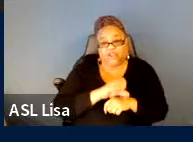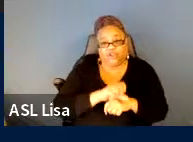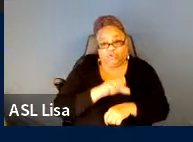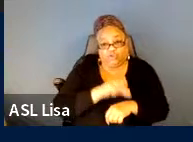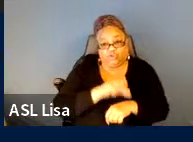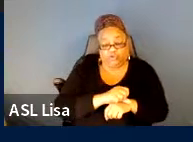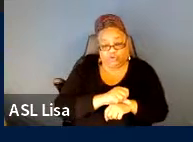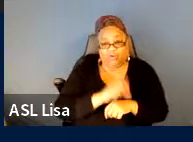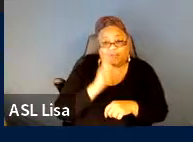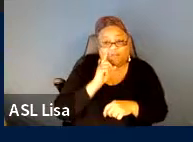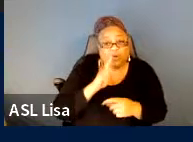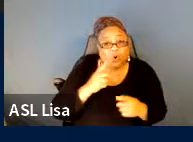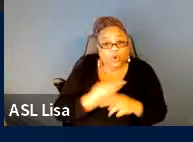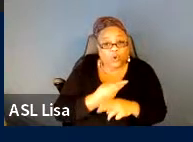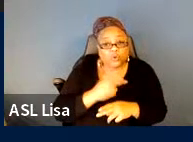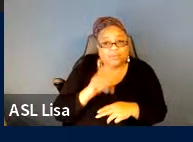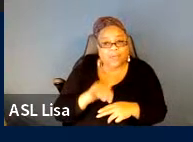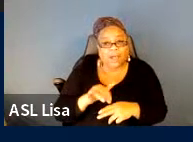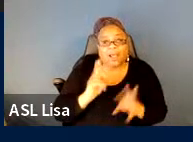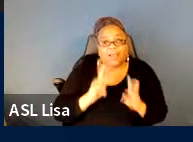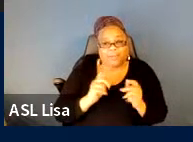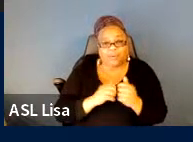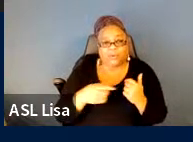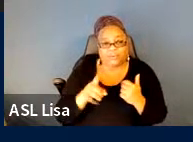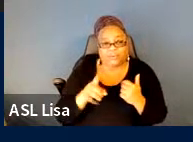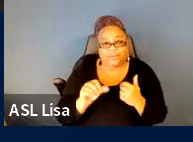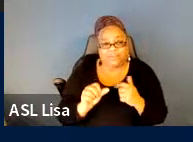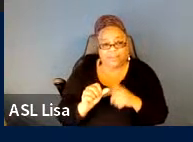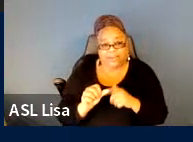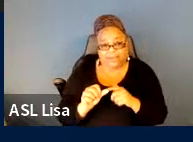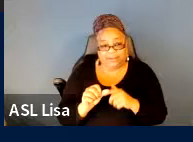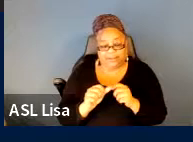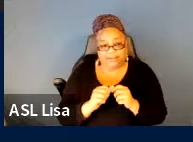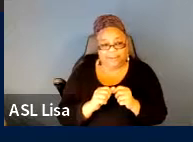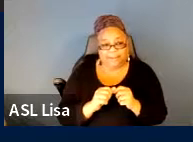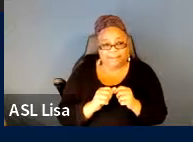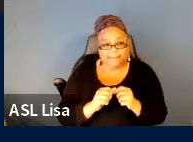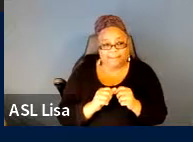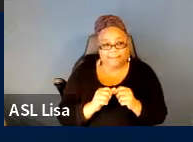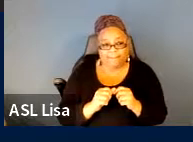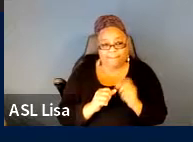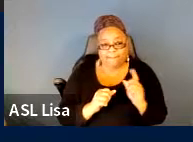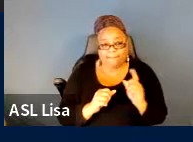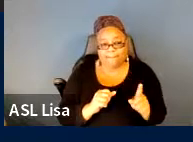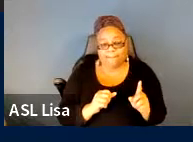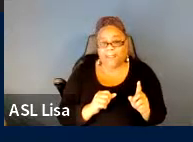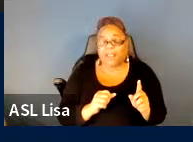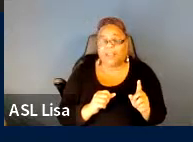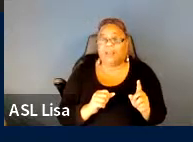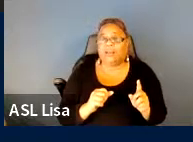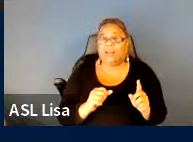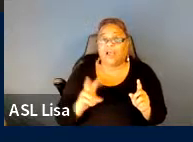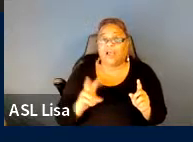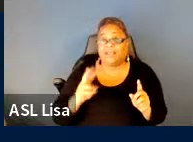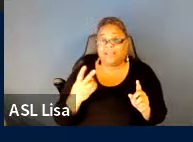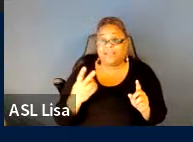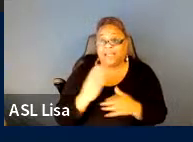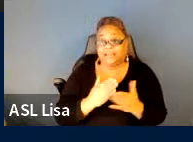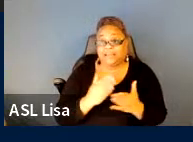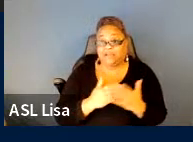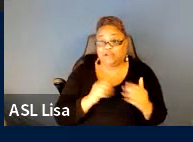with disabilities. The second exception in 216.5 addresses residential